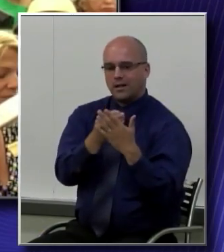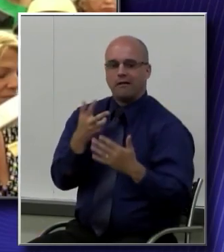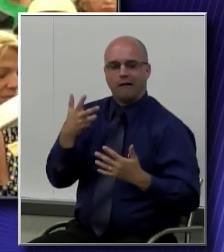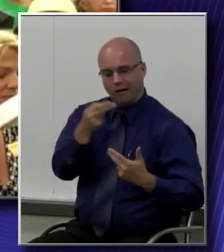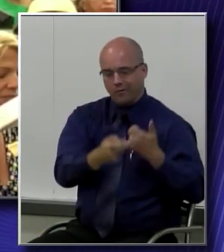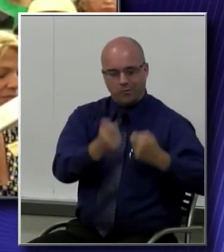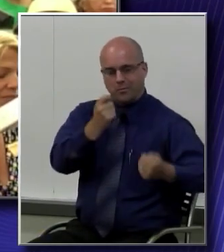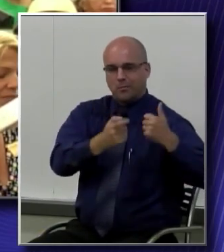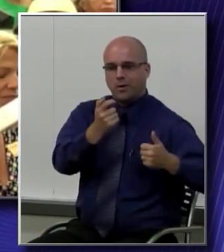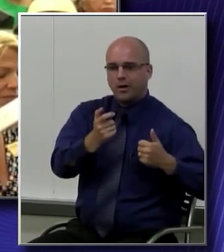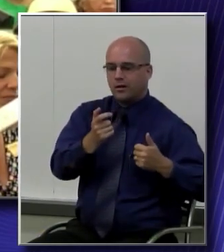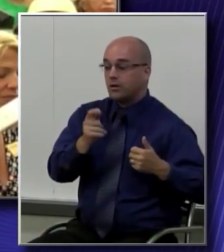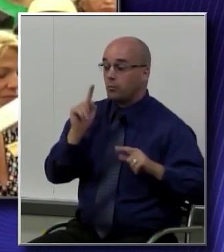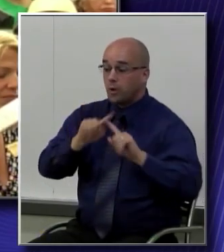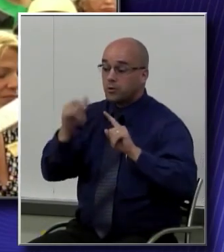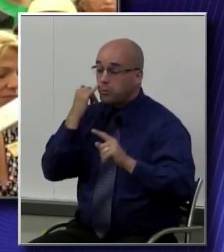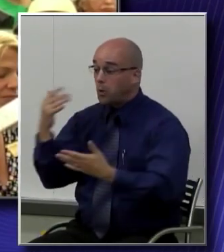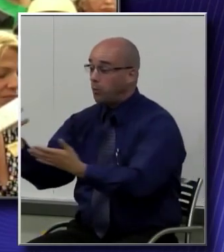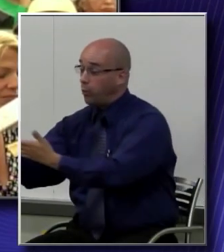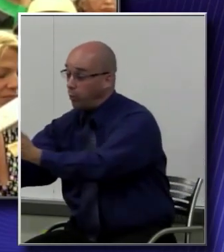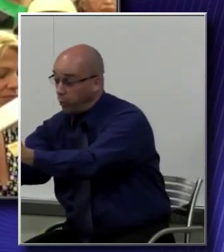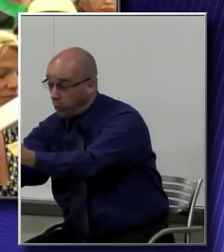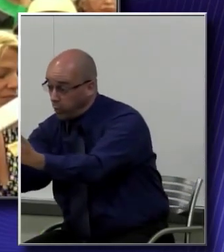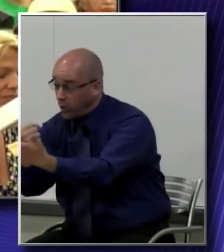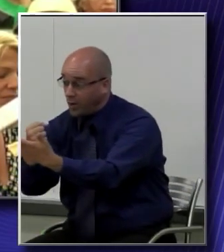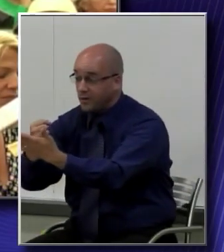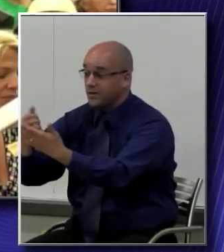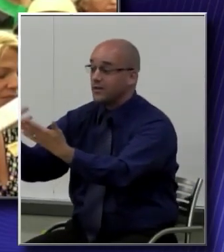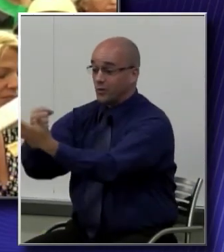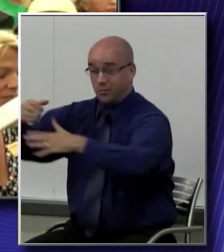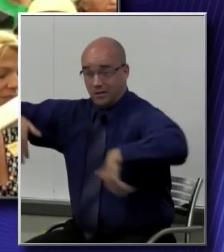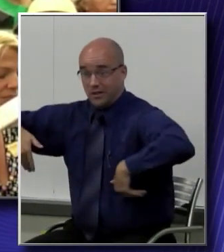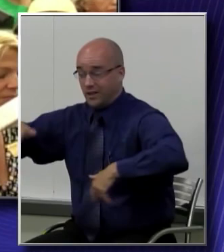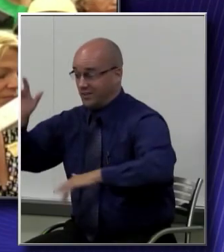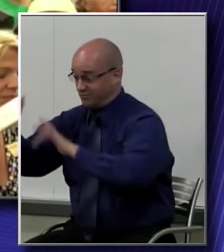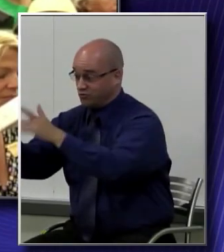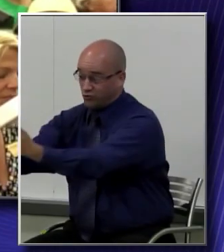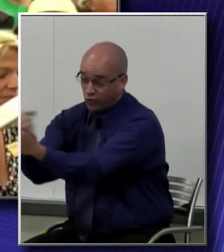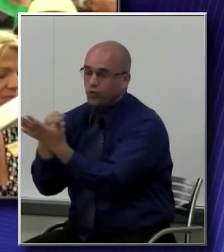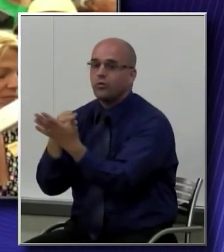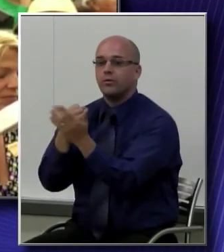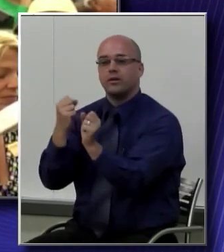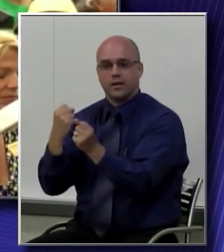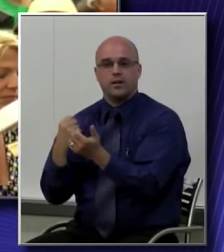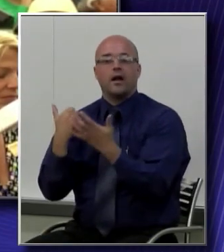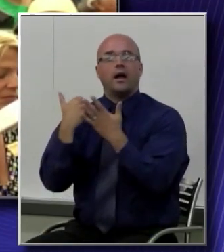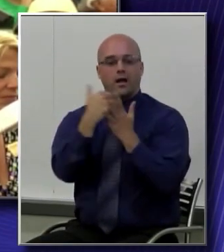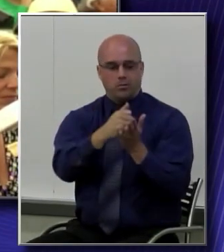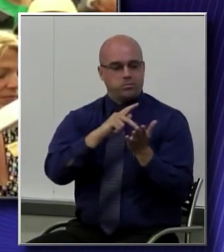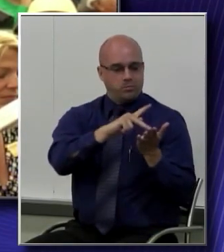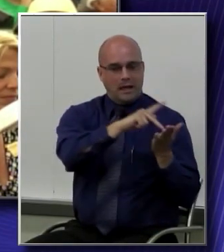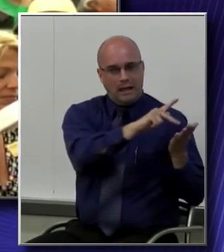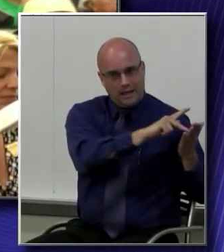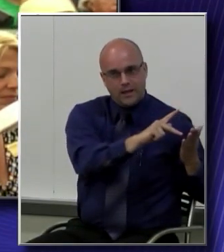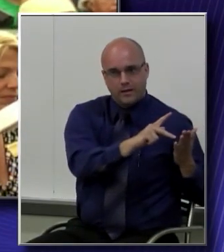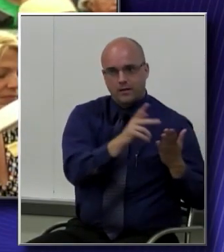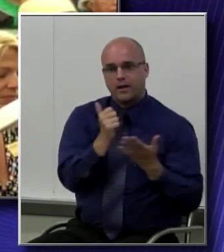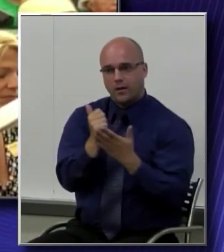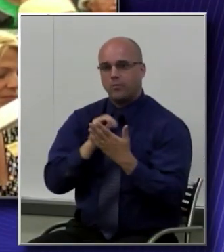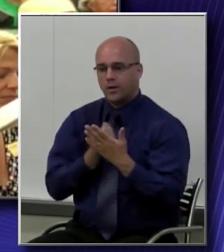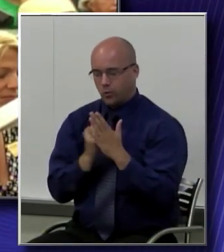the research enterprise is critical to the success of the UNC system, not individual